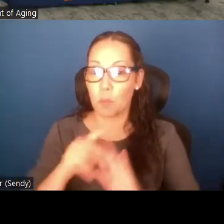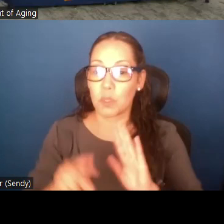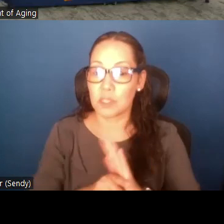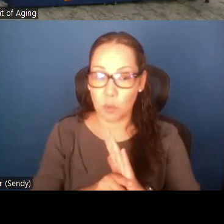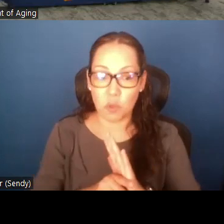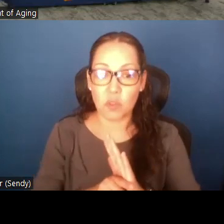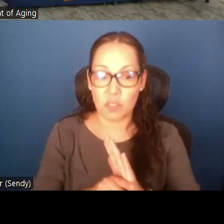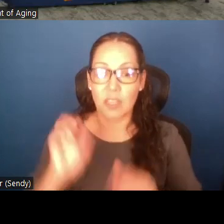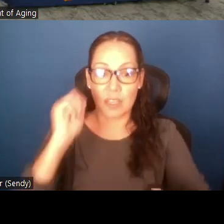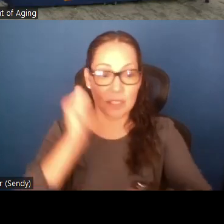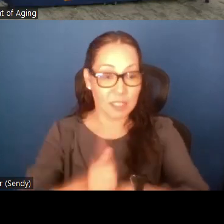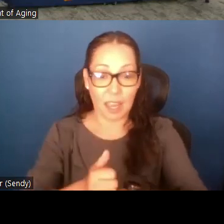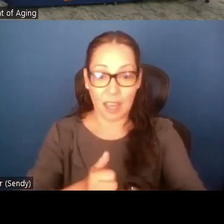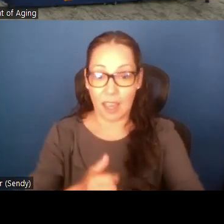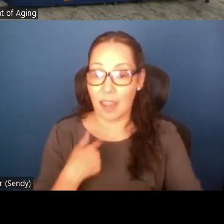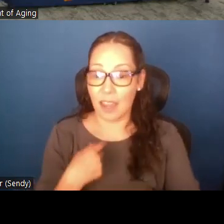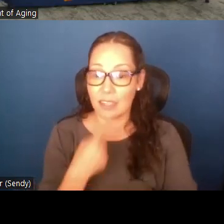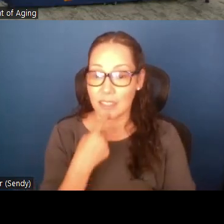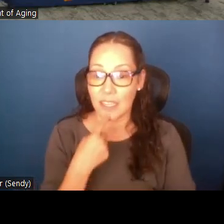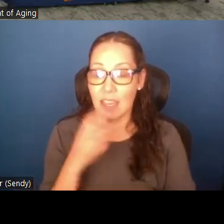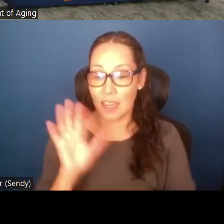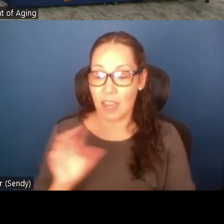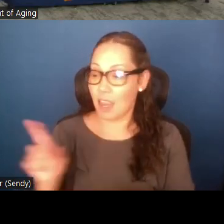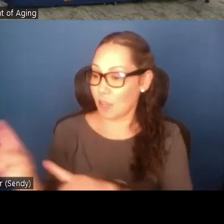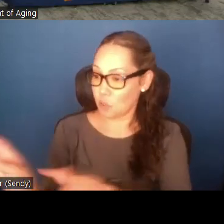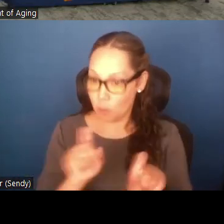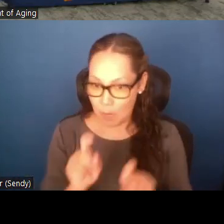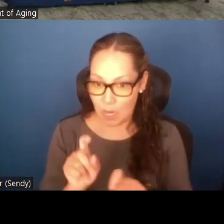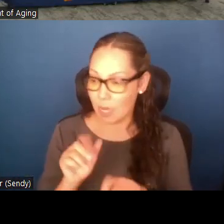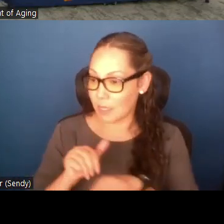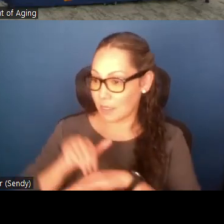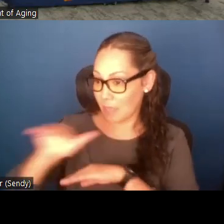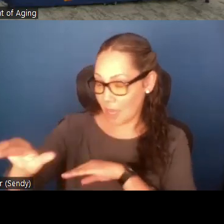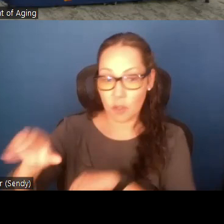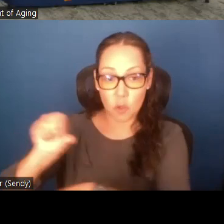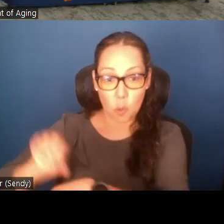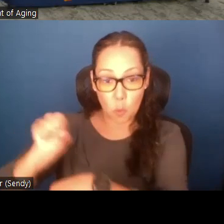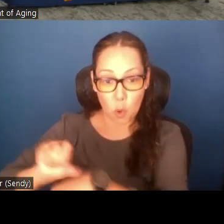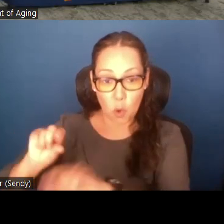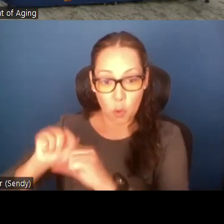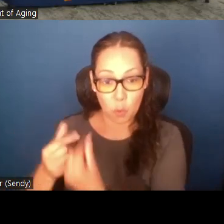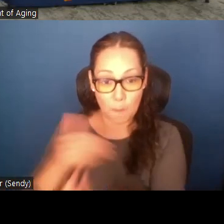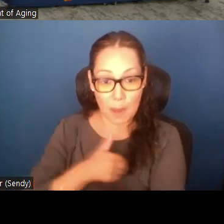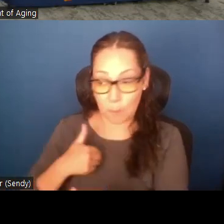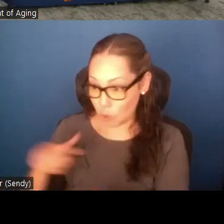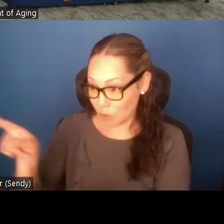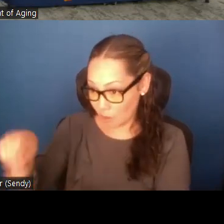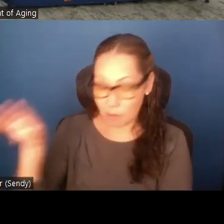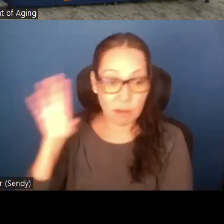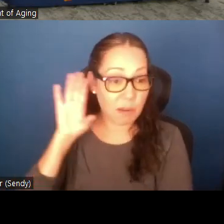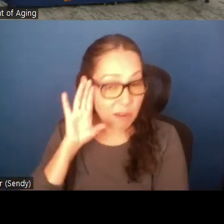as I mentioned, through a survey to work group members for their feedback. And what we were looking for is we